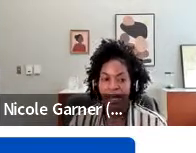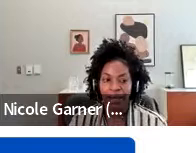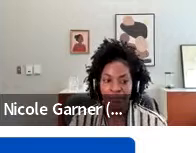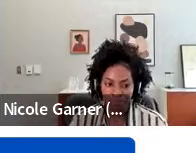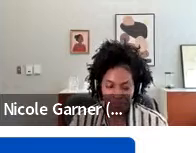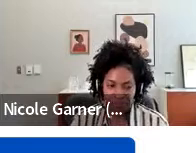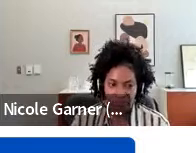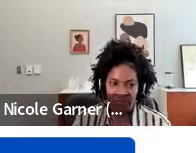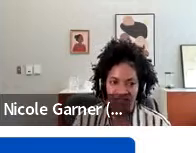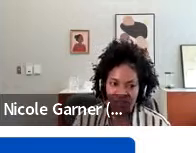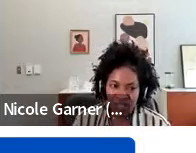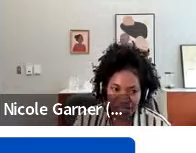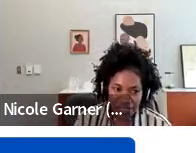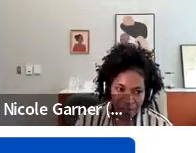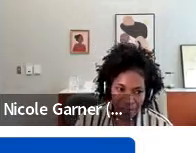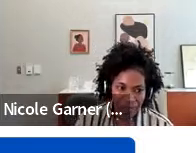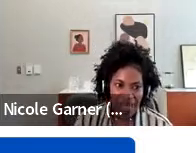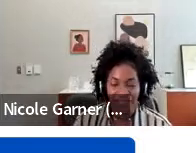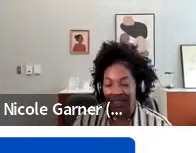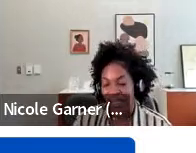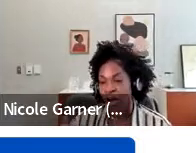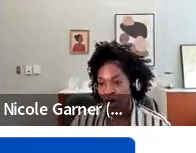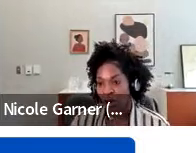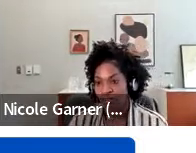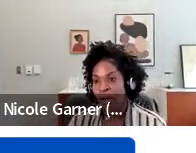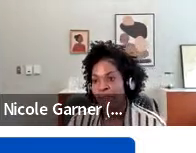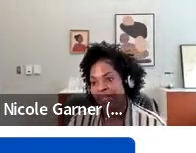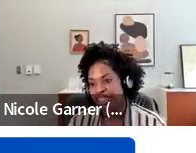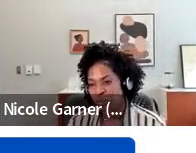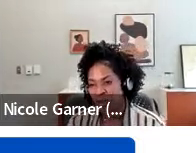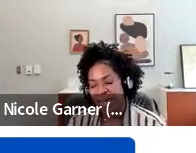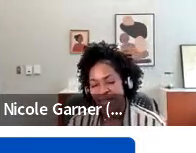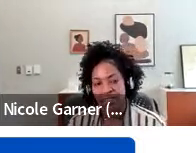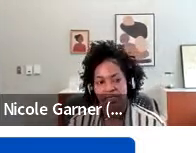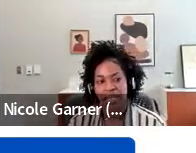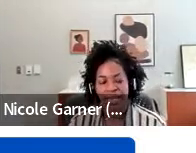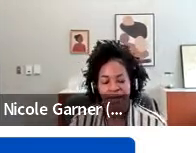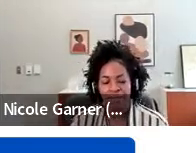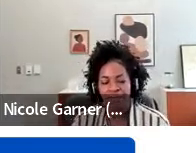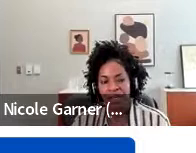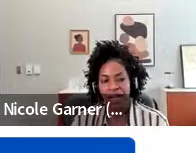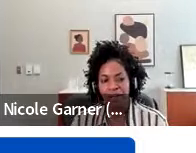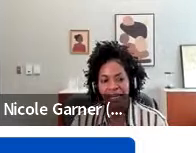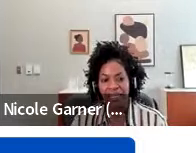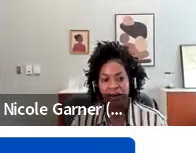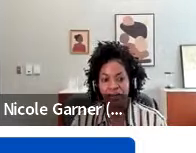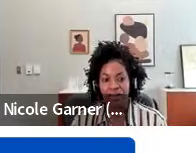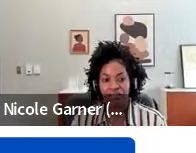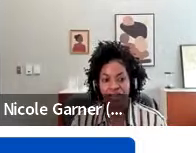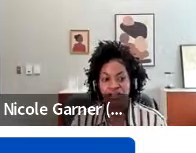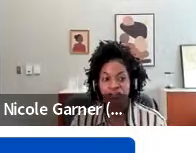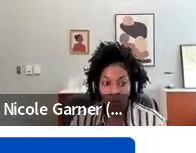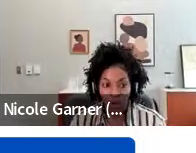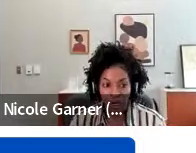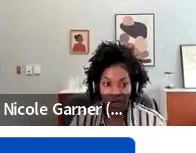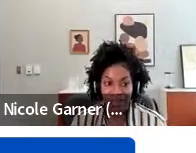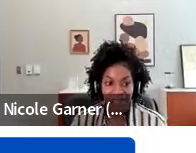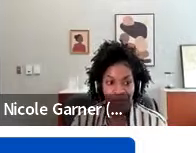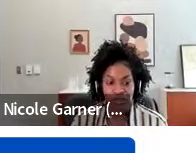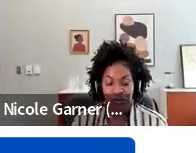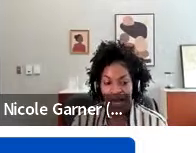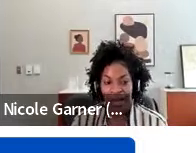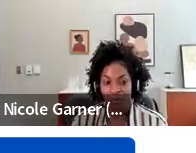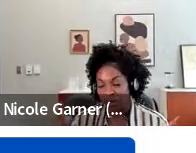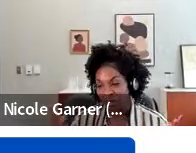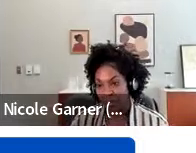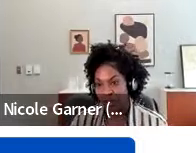recruitment for the center, and then our overall budget and what that looks like. And in our phase 4,